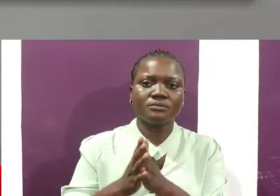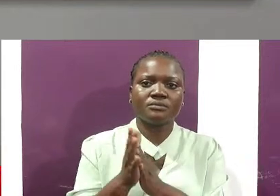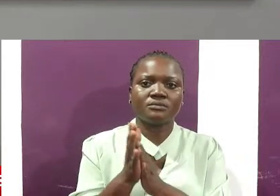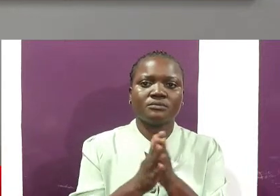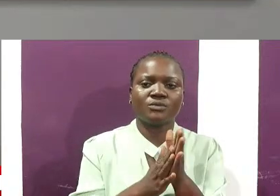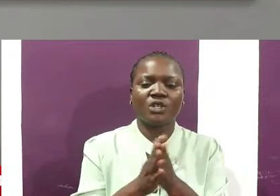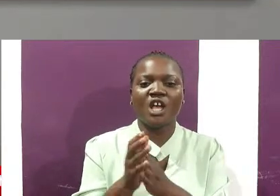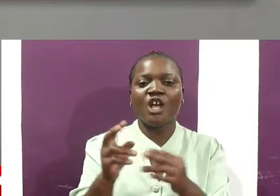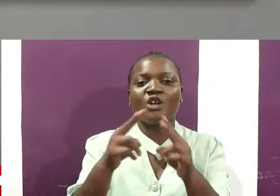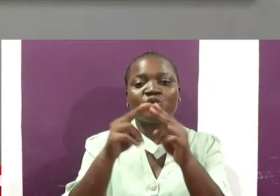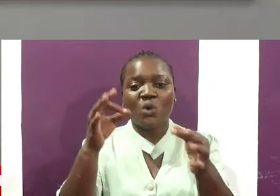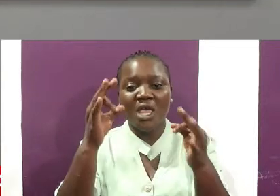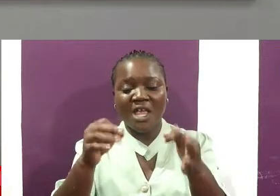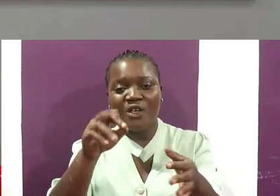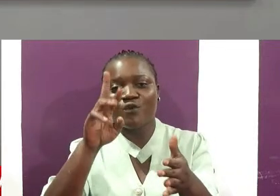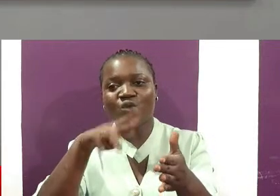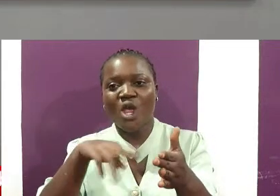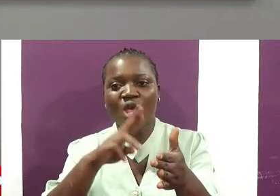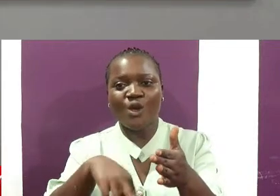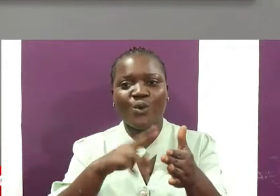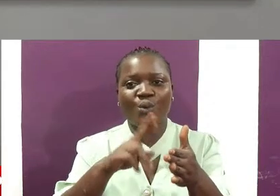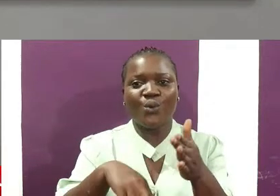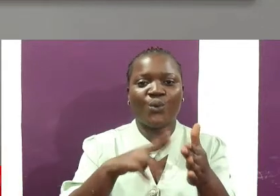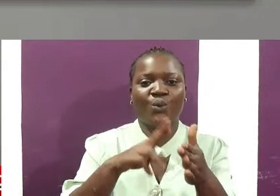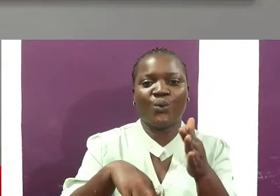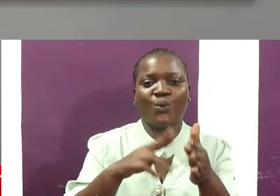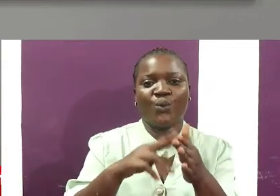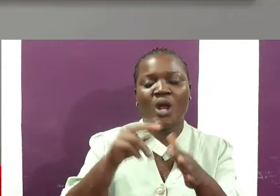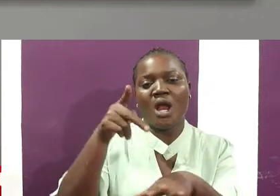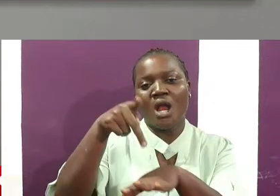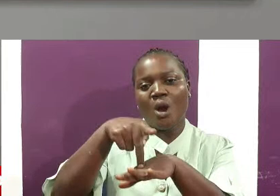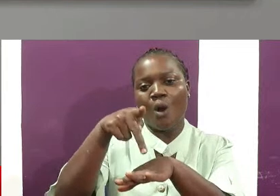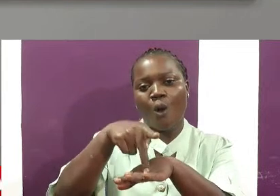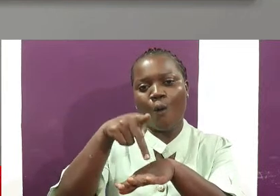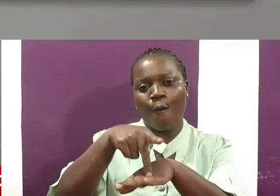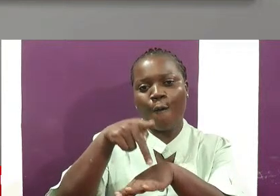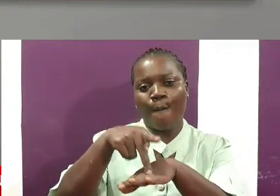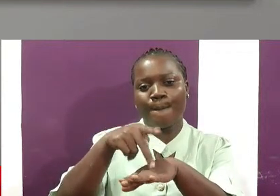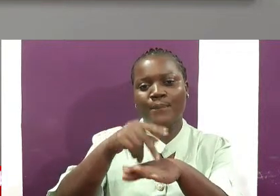2 Timothy 3:16, Paul, name someone or throw at the comma a year,